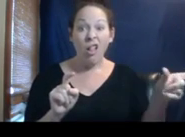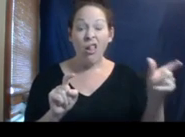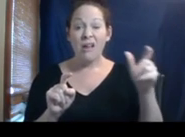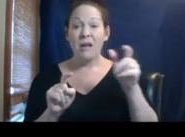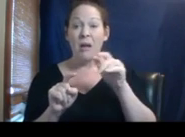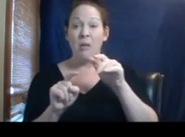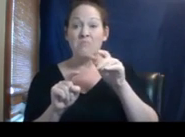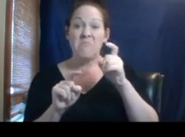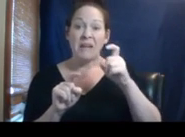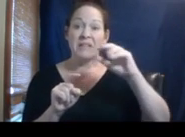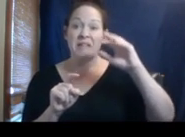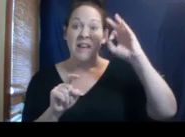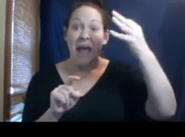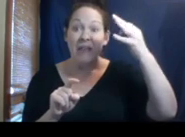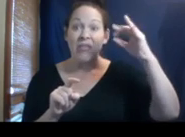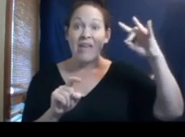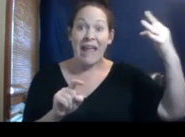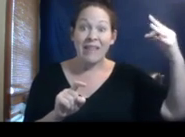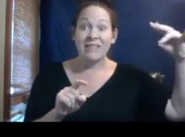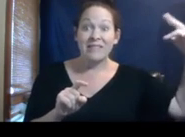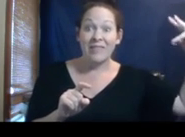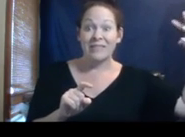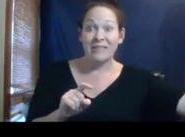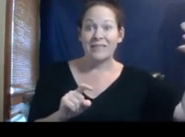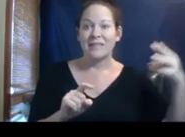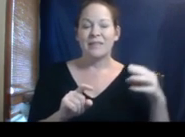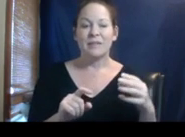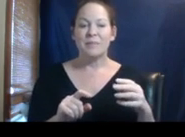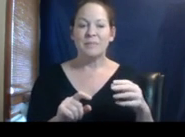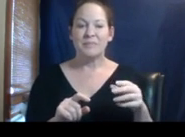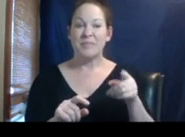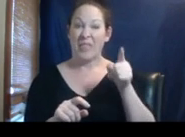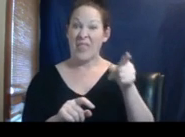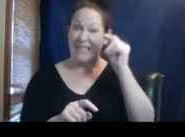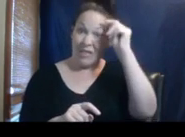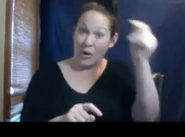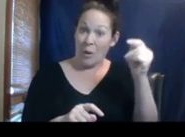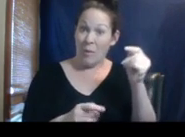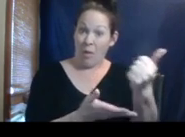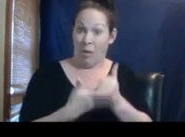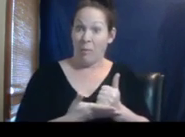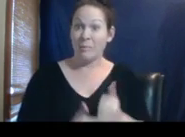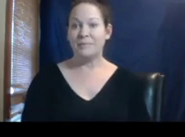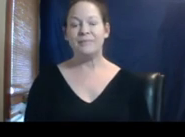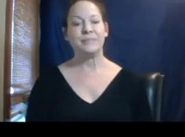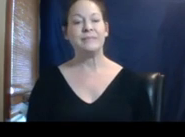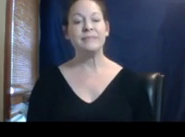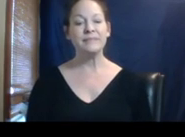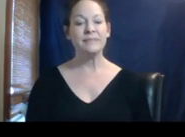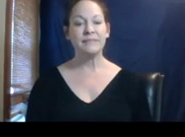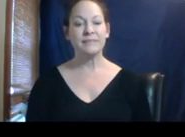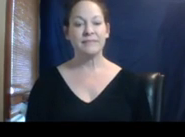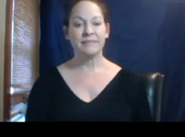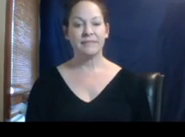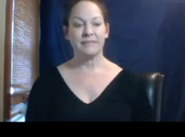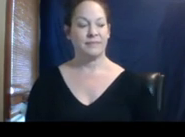down by finding roots, the remainder theorem will help us find the roots quickly. So let's start with the remainder